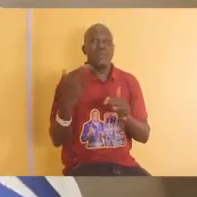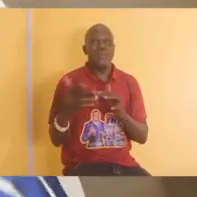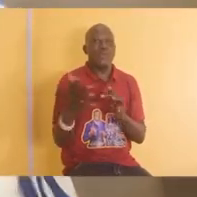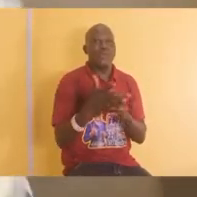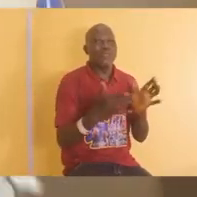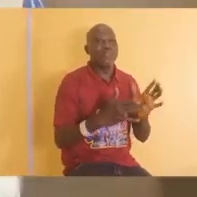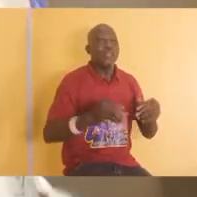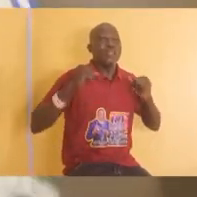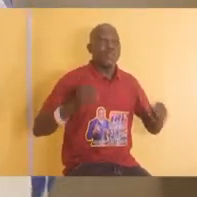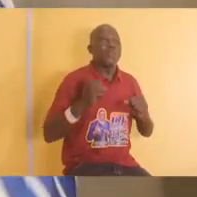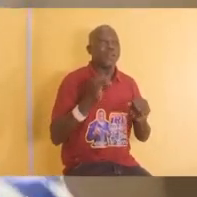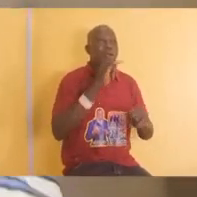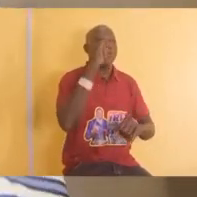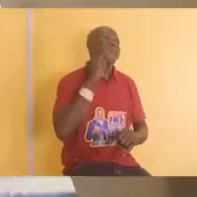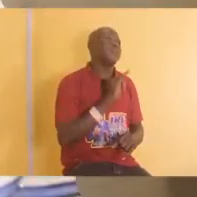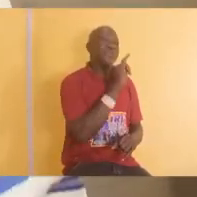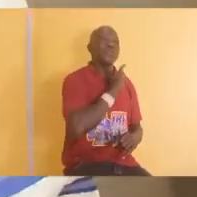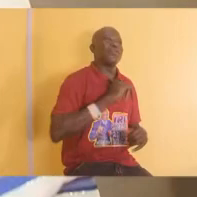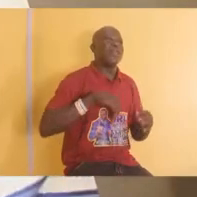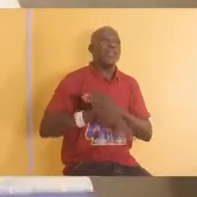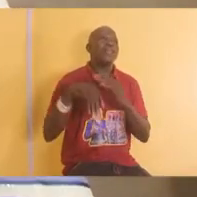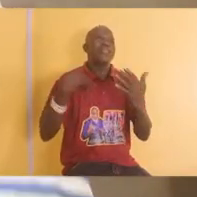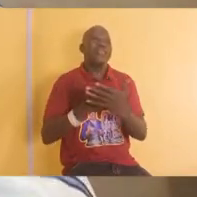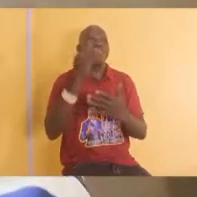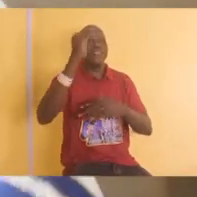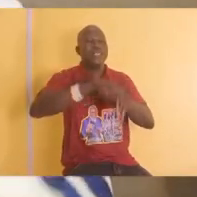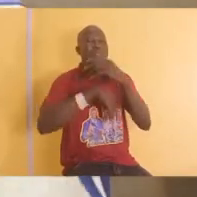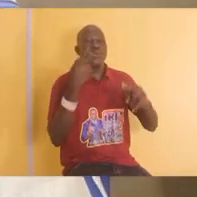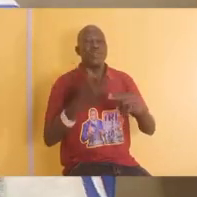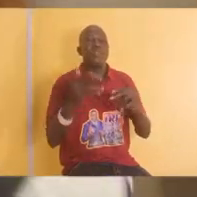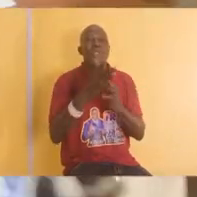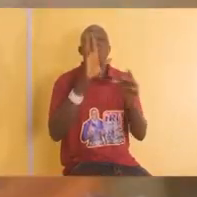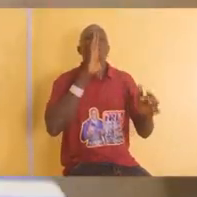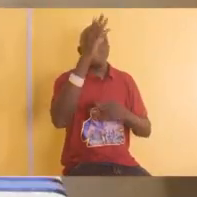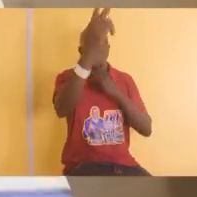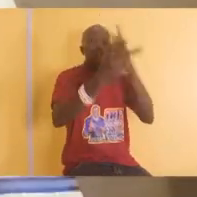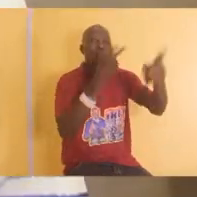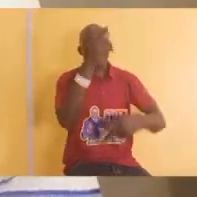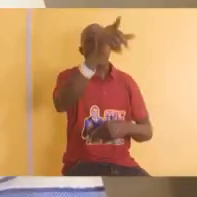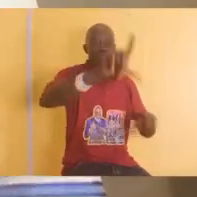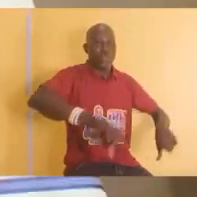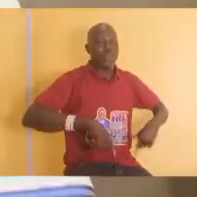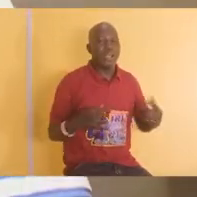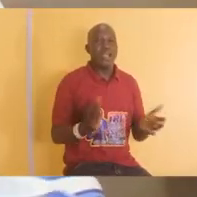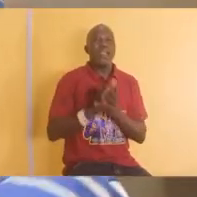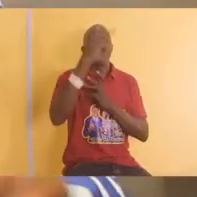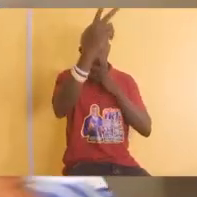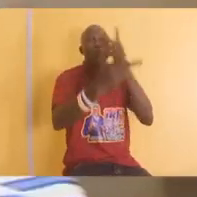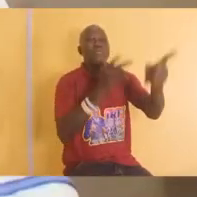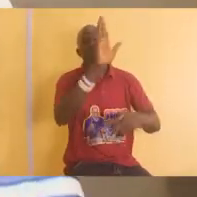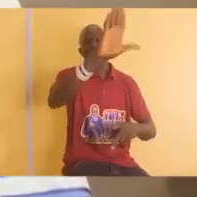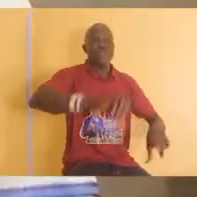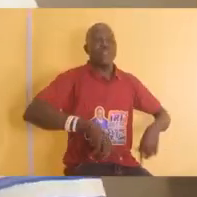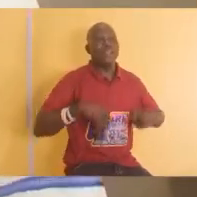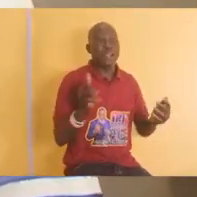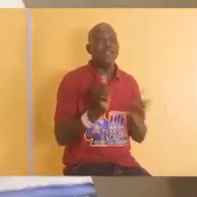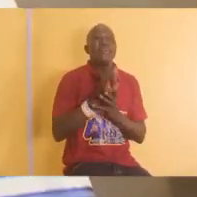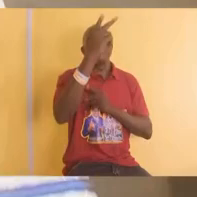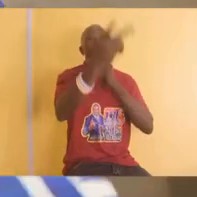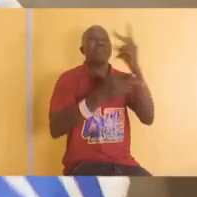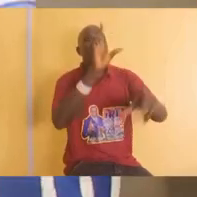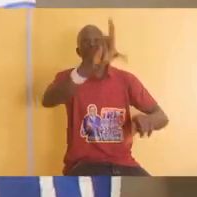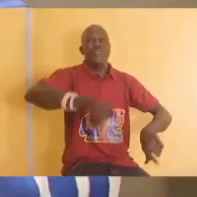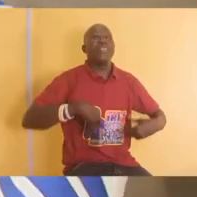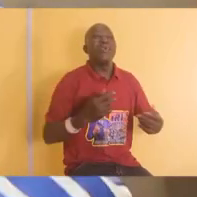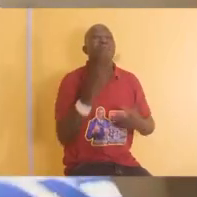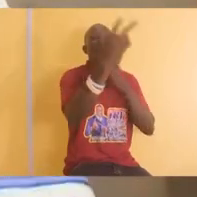of Jesus. Israel. In the name of Jesus. In the name of Jesus. Oma biaye wo. Amen. Oma biaye wo. Amen. Oma biaye